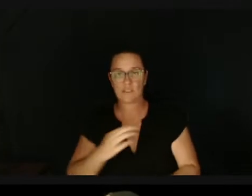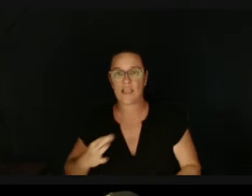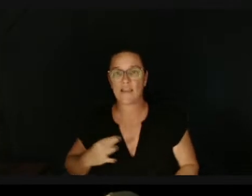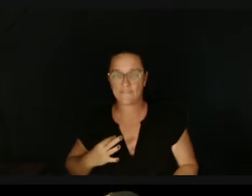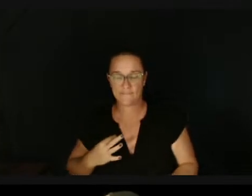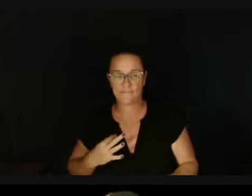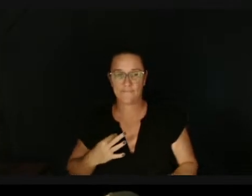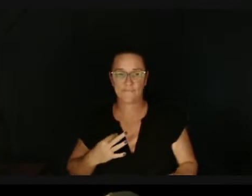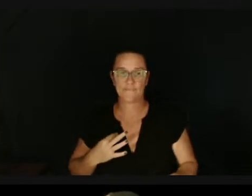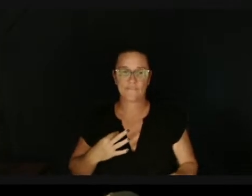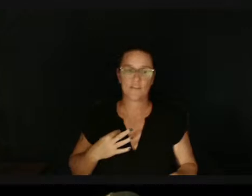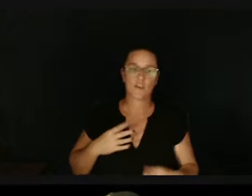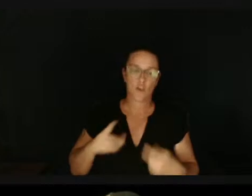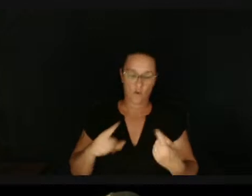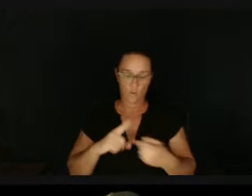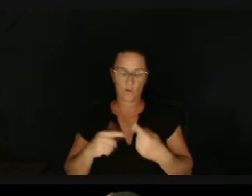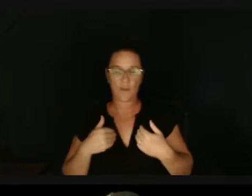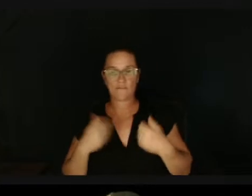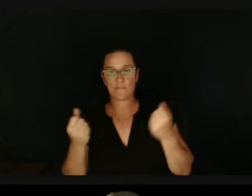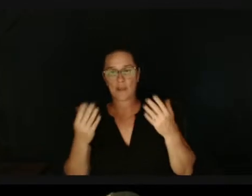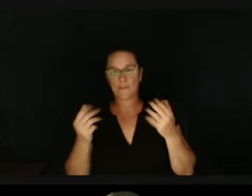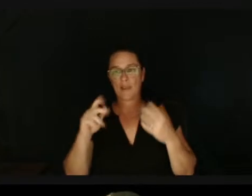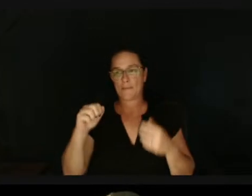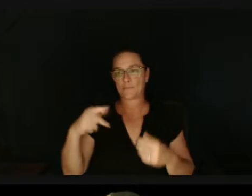navigate this many episodes in such a short time.